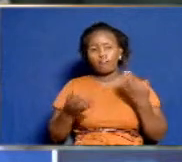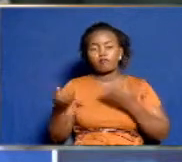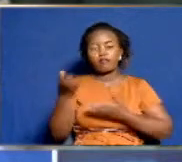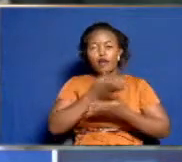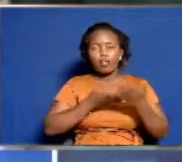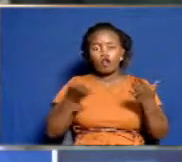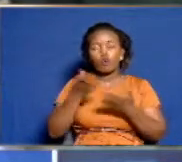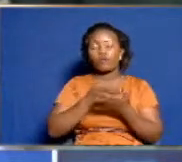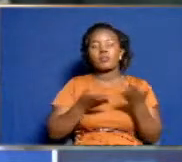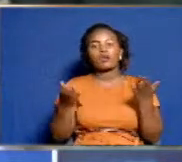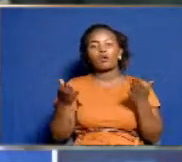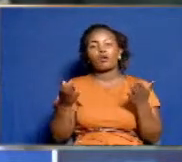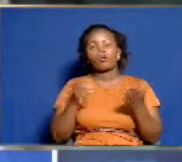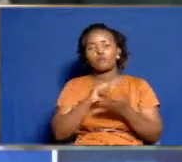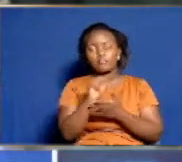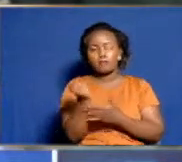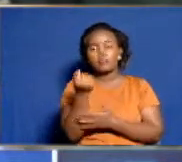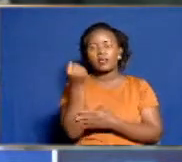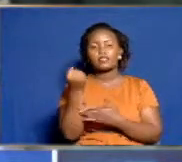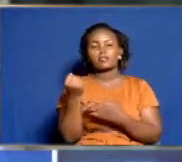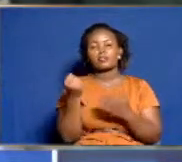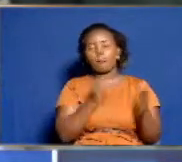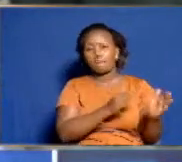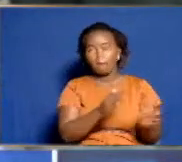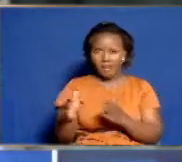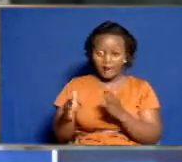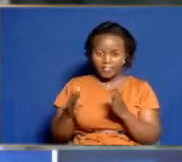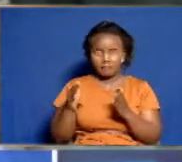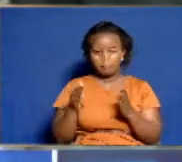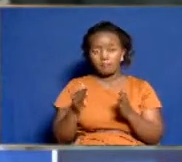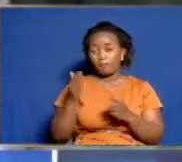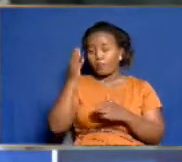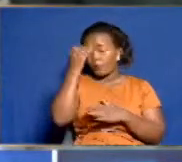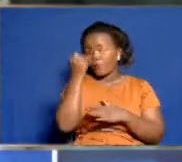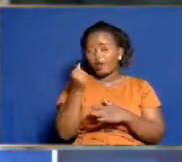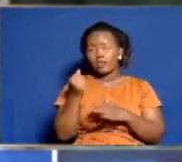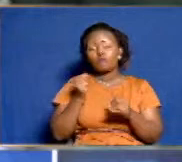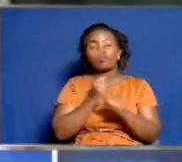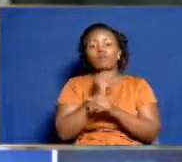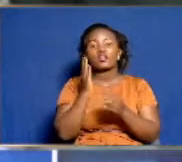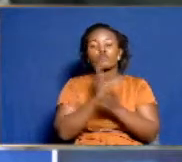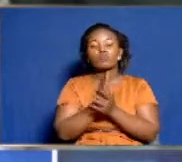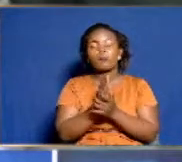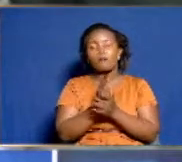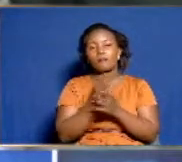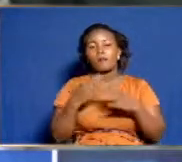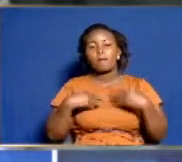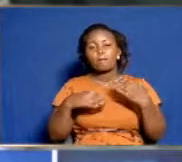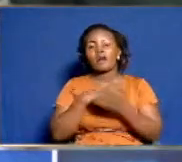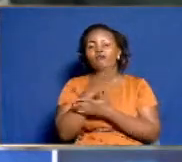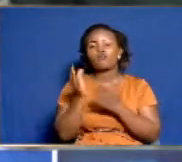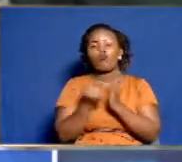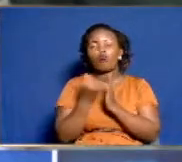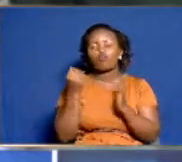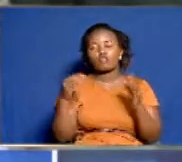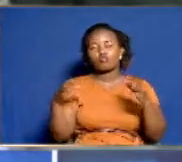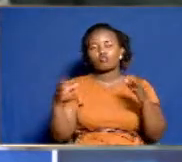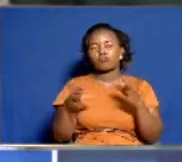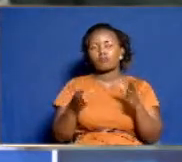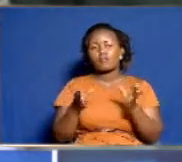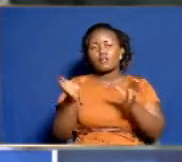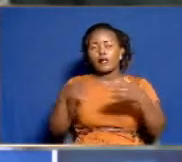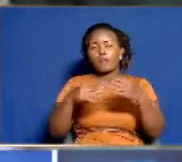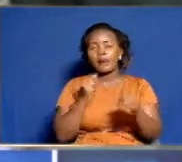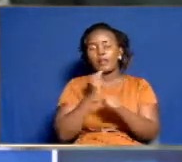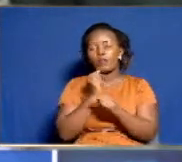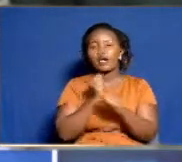economic stimulus package ama plan kwa ajili ya mashirika ambayo yanafanya kazi ya utalii. Sisi